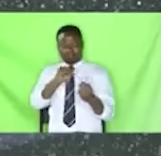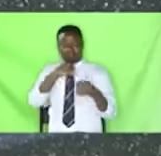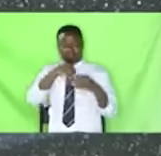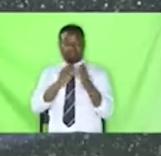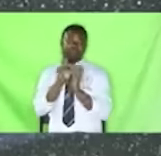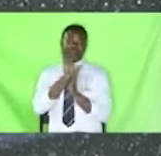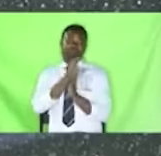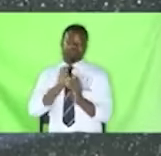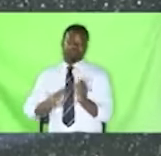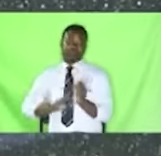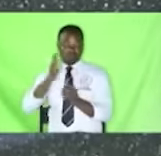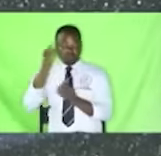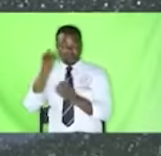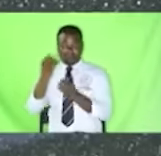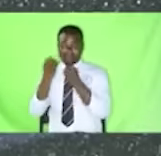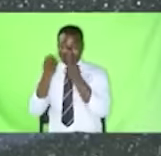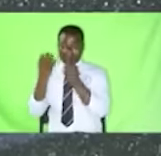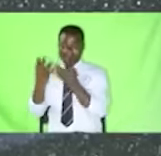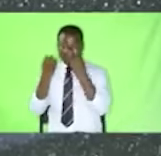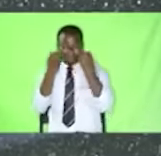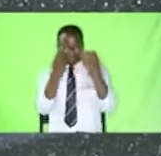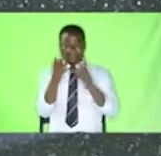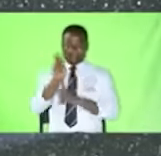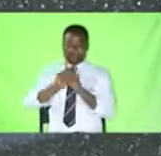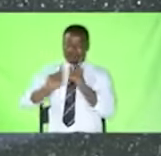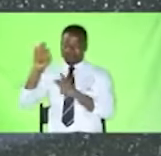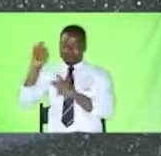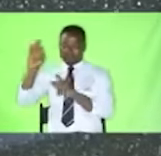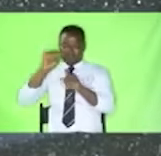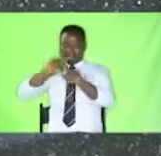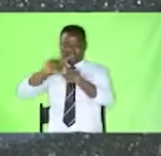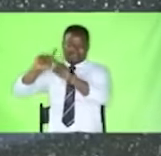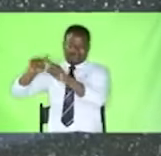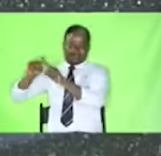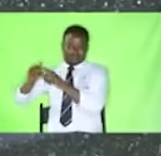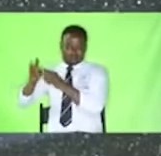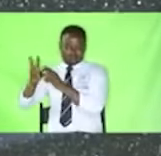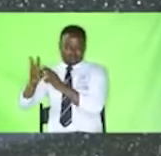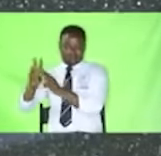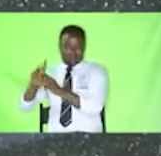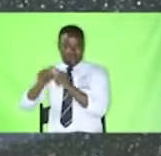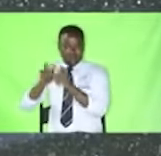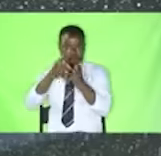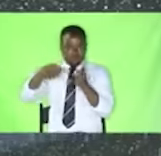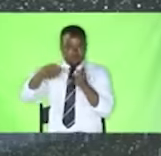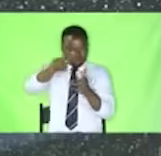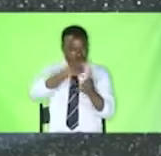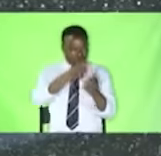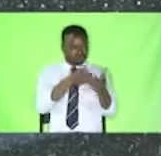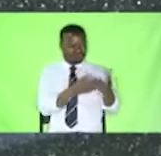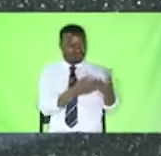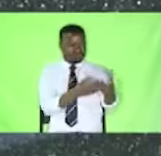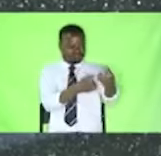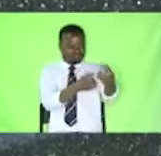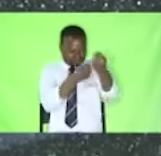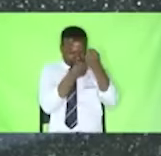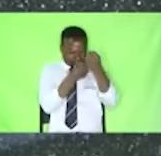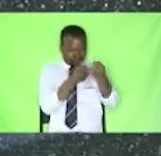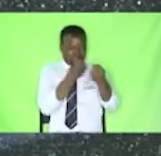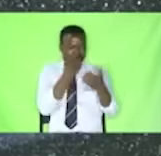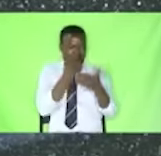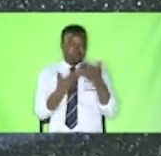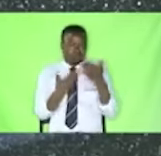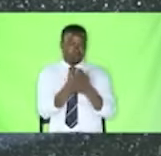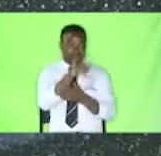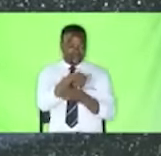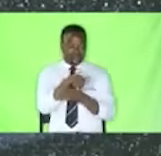that are going on in our world today, we want you to hold on to the gospel. It is the power of God that